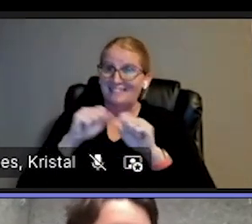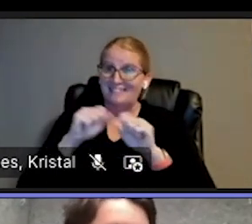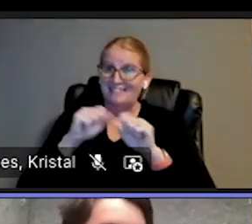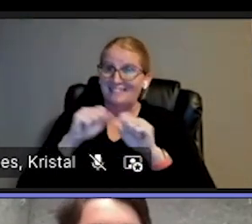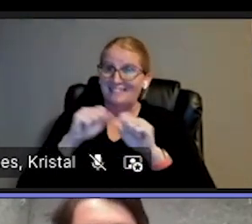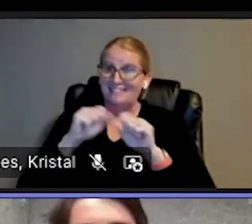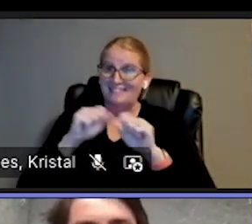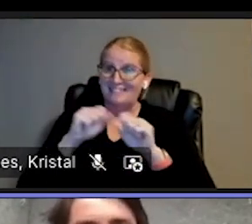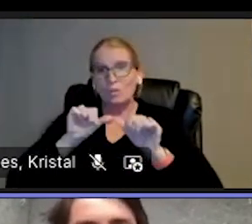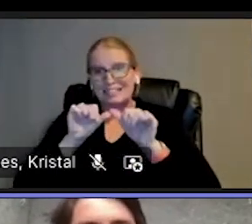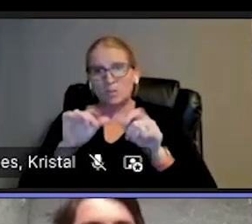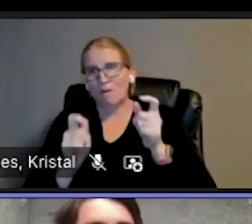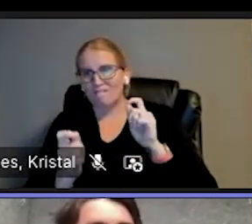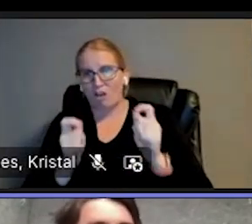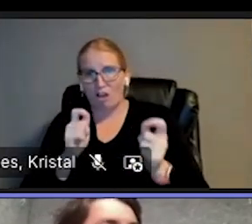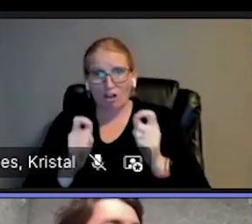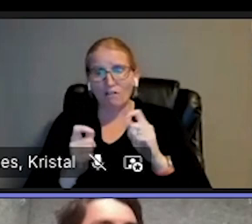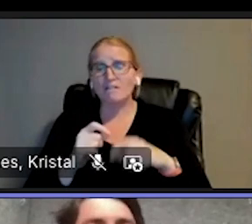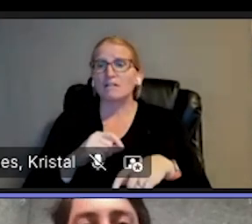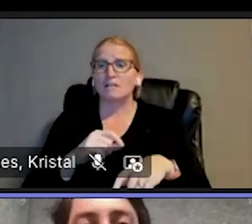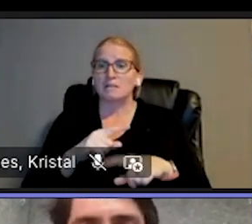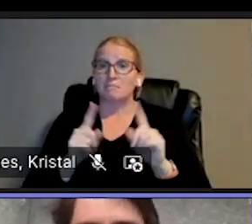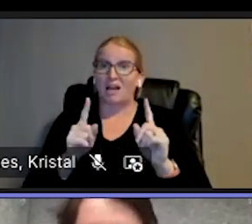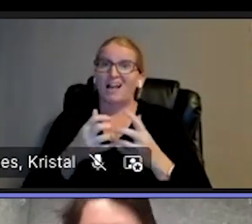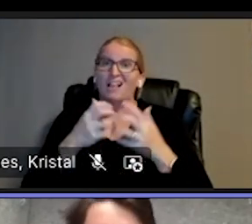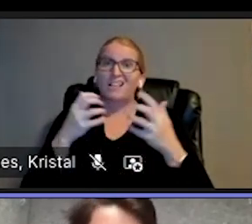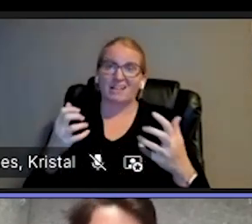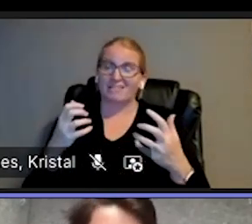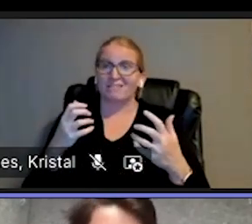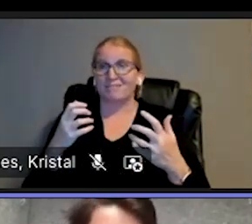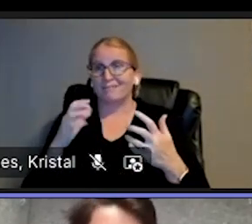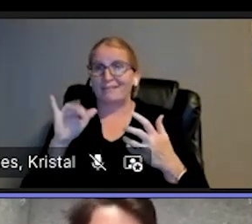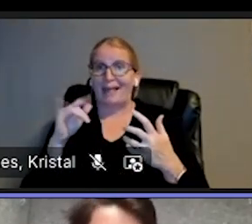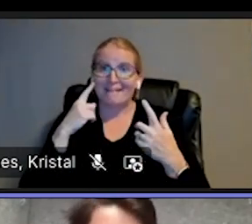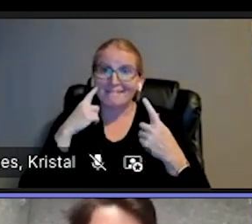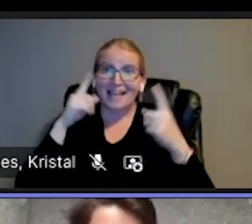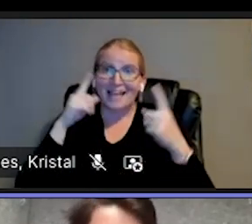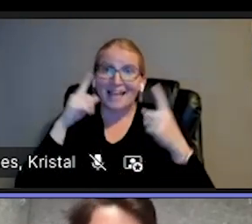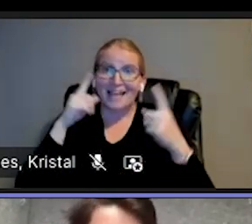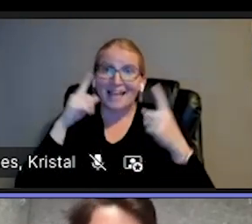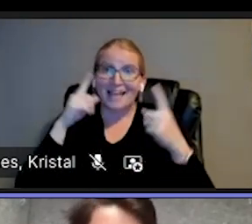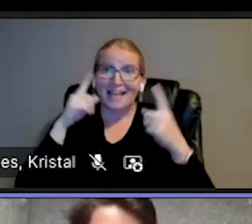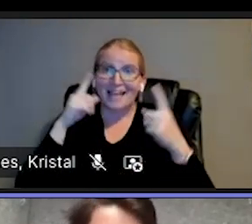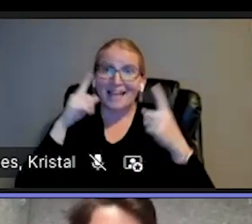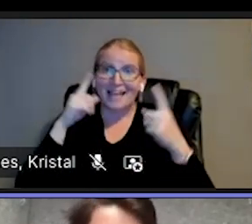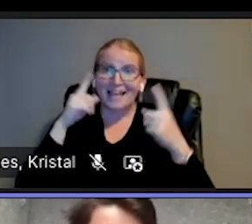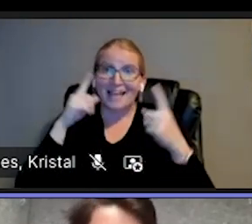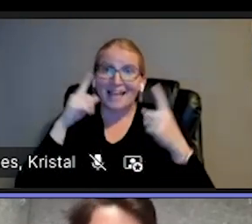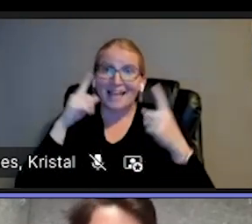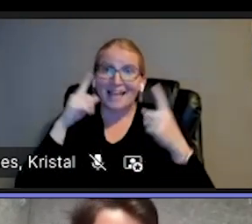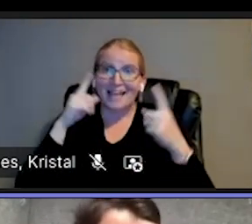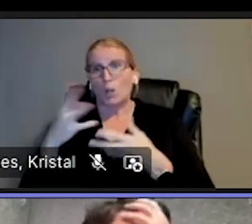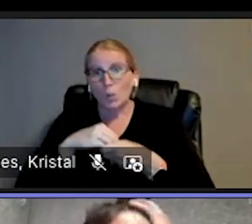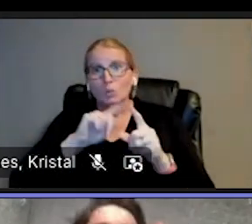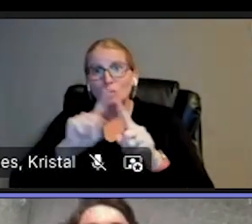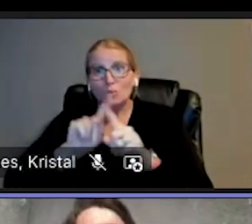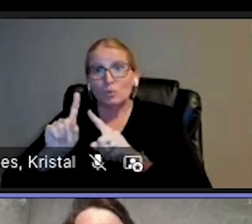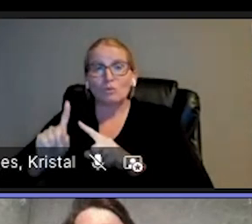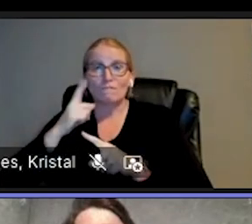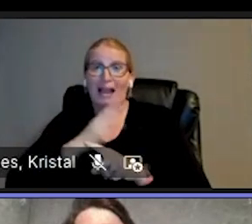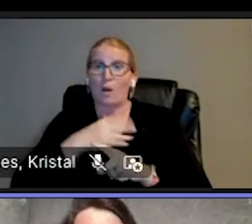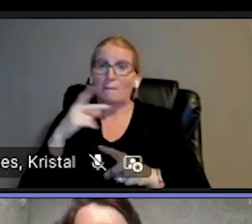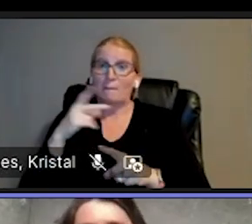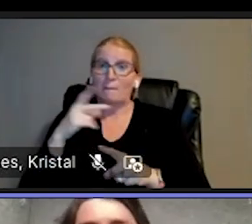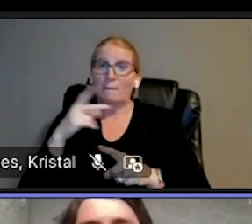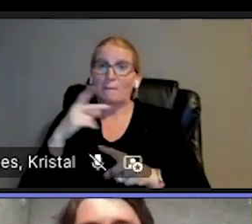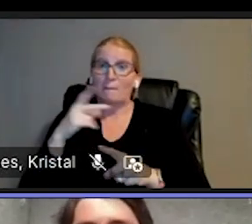the effectiveness and comprehensiveness of our public safety communications outlook does rely on mobile coverage, which, as